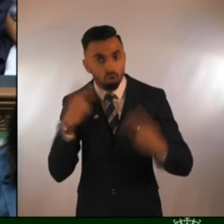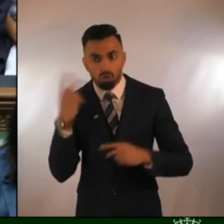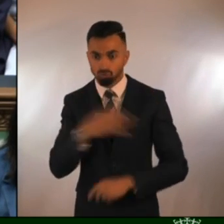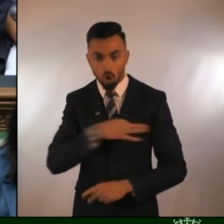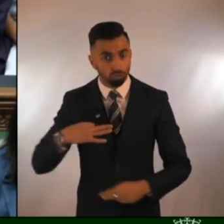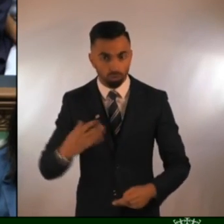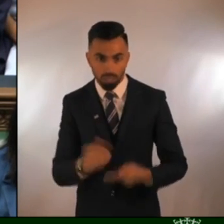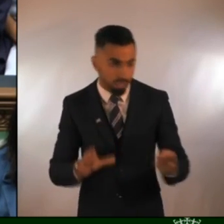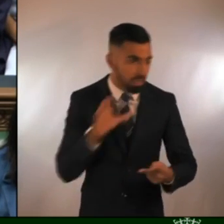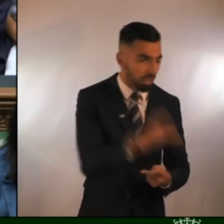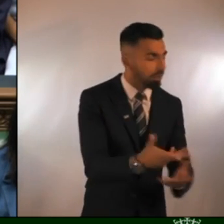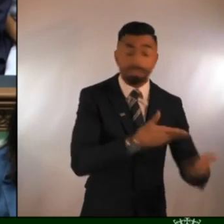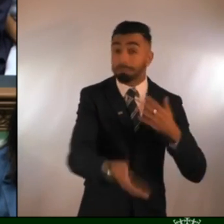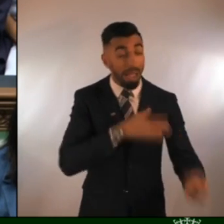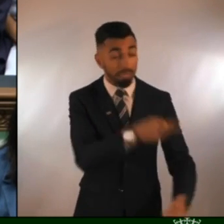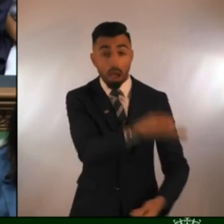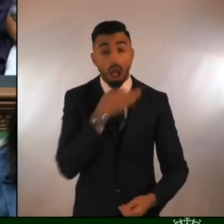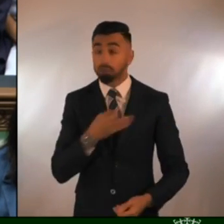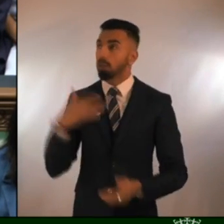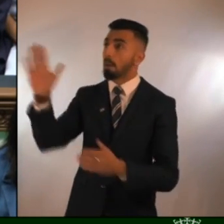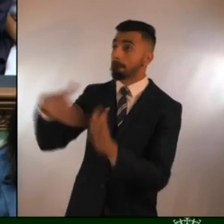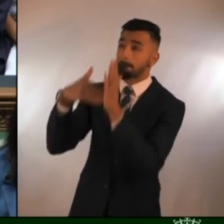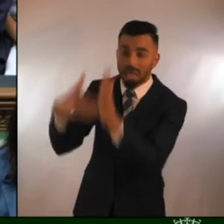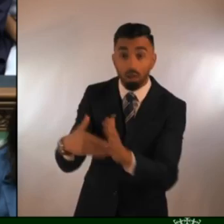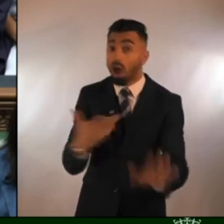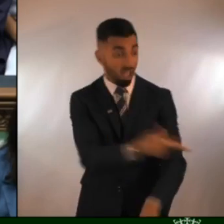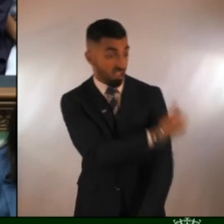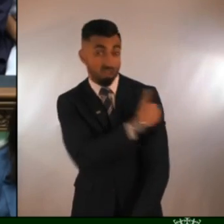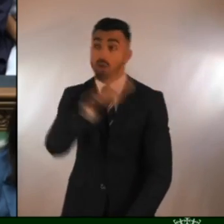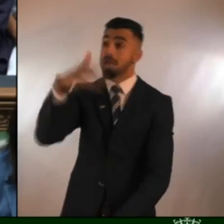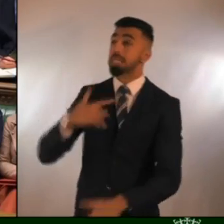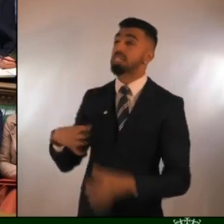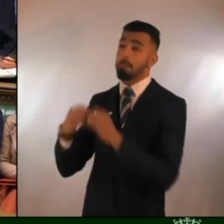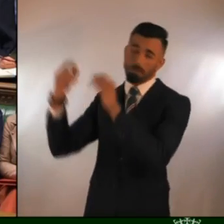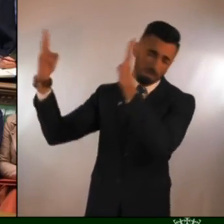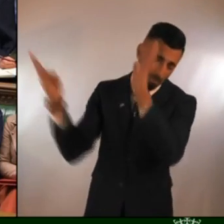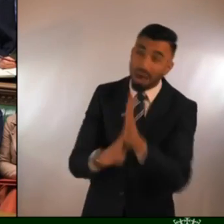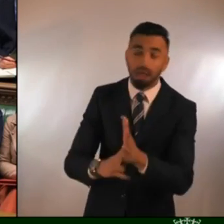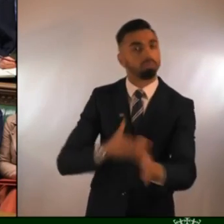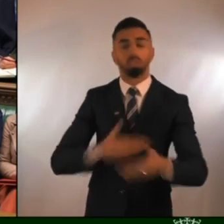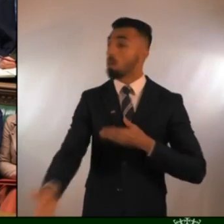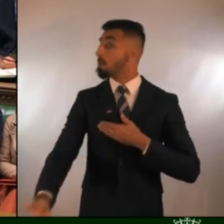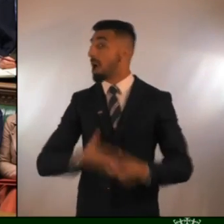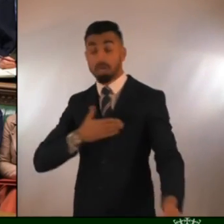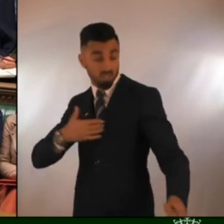billions of pounds, whatever it needs, whatever it costs, we stand behind our NHS.